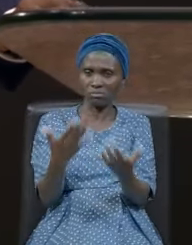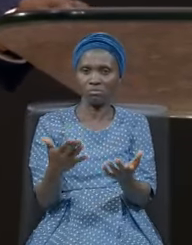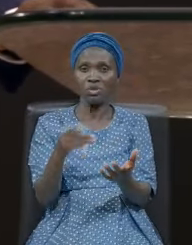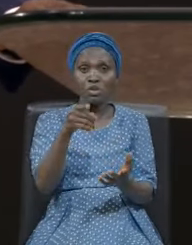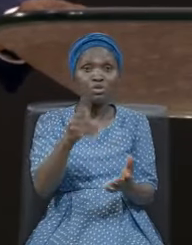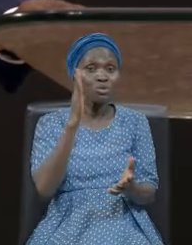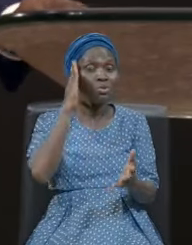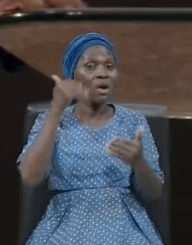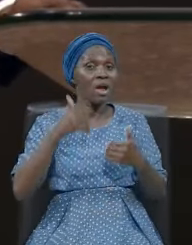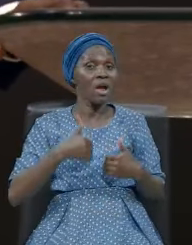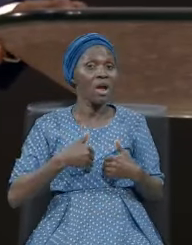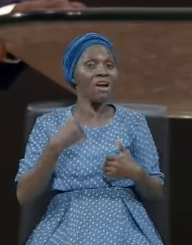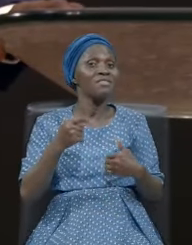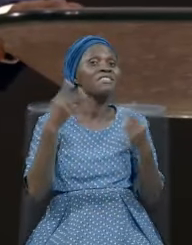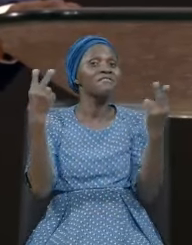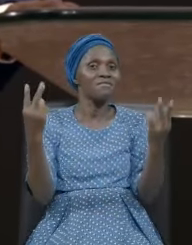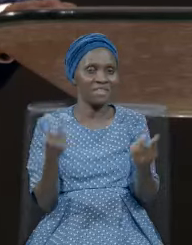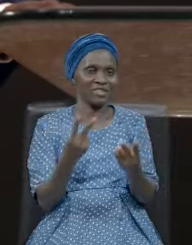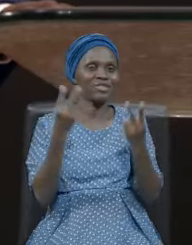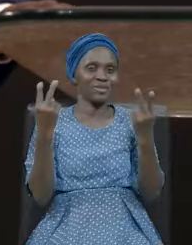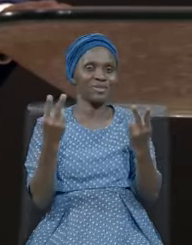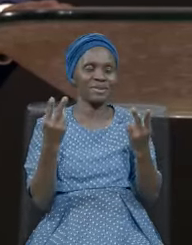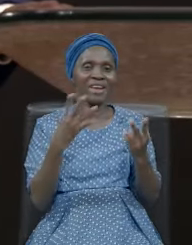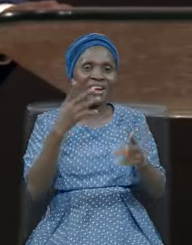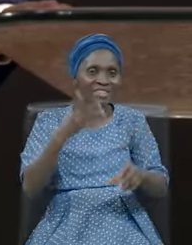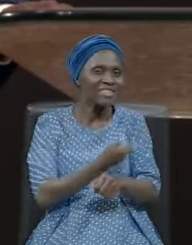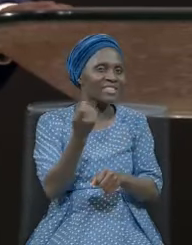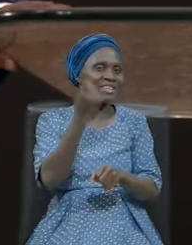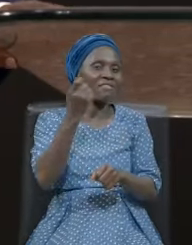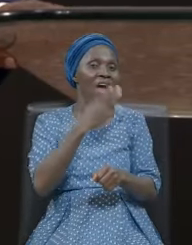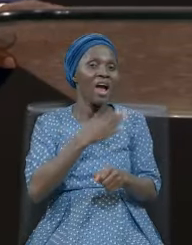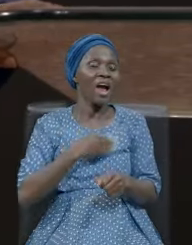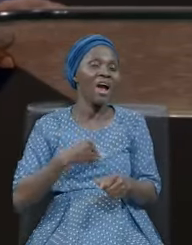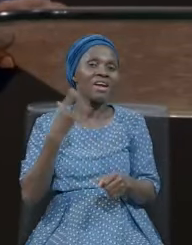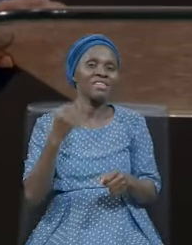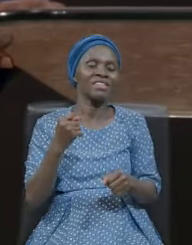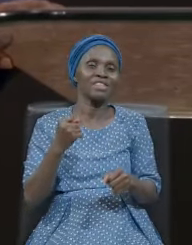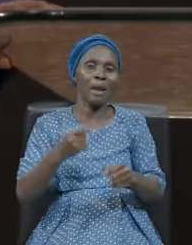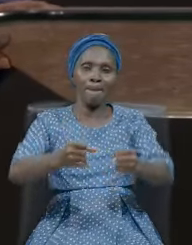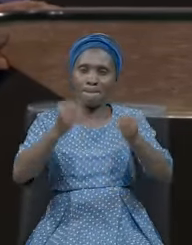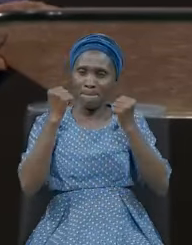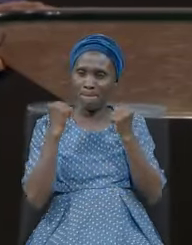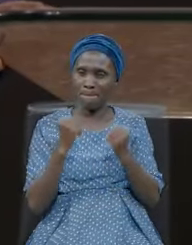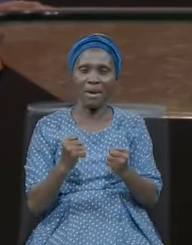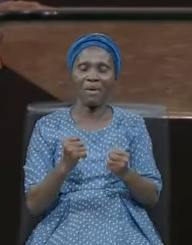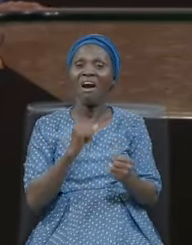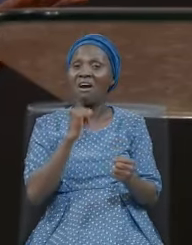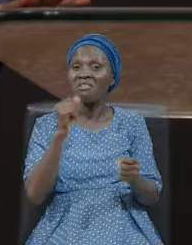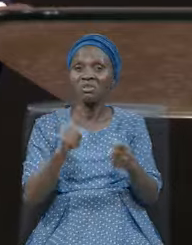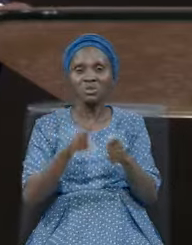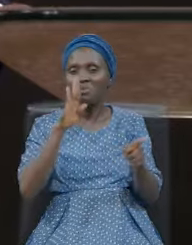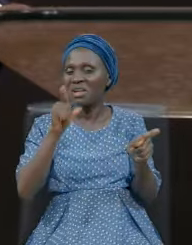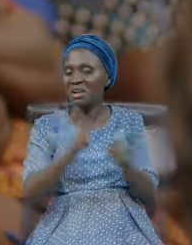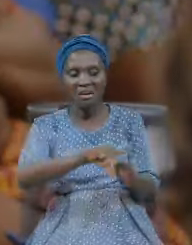have the victory, the triumph, and the overturning power not to be like